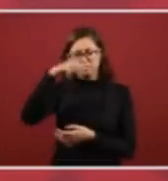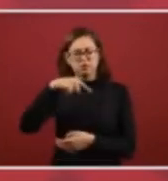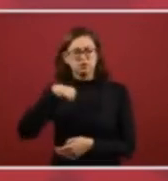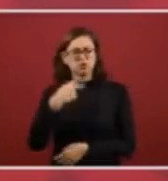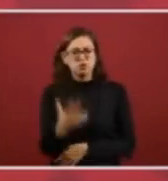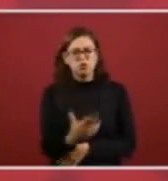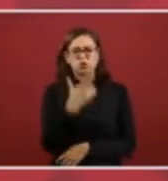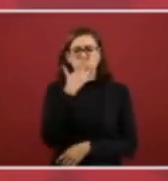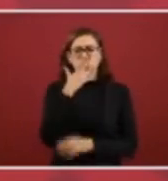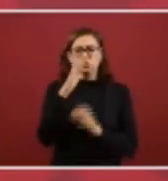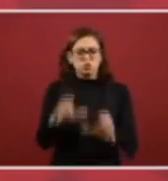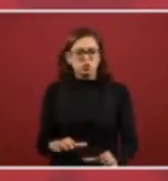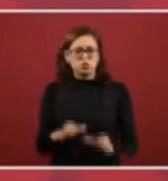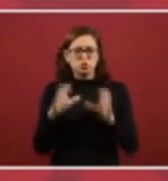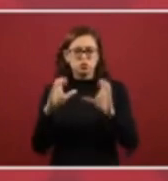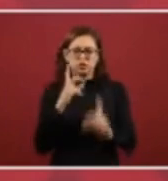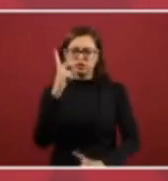watching